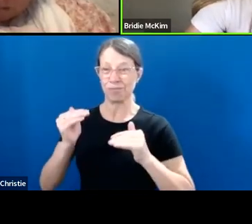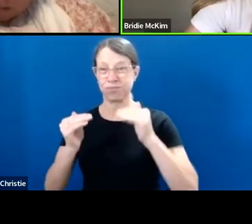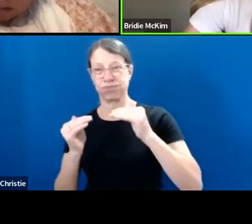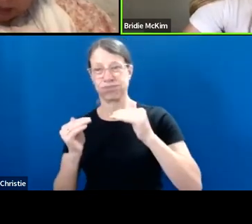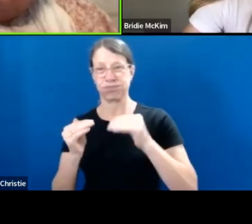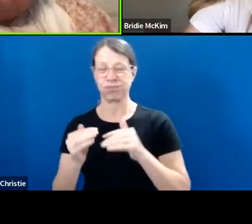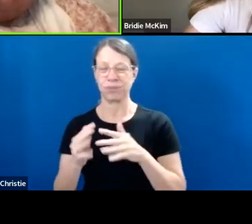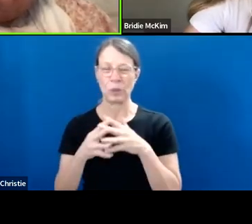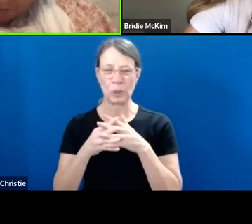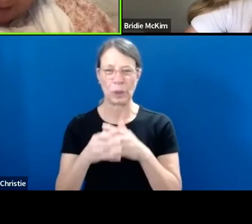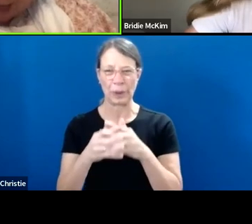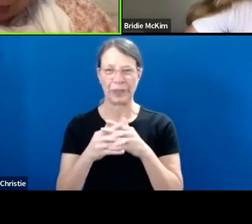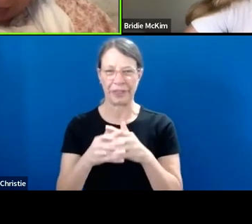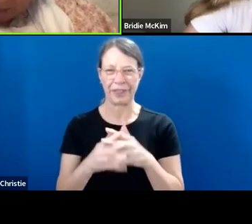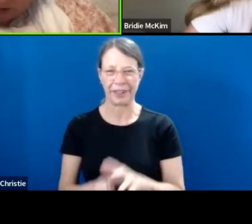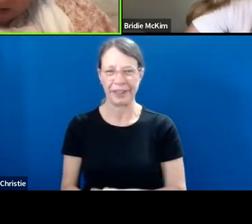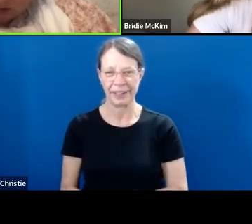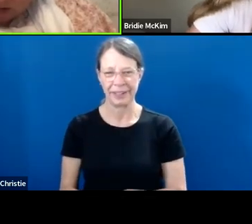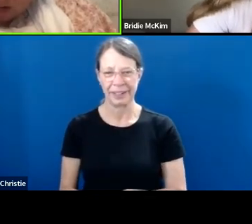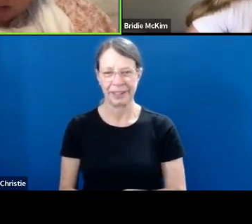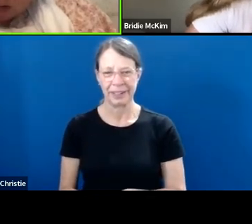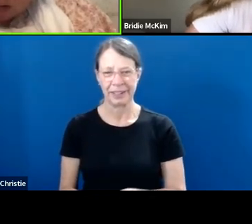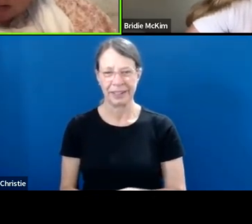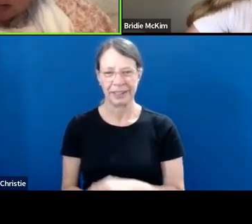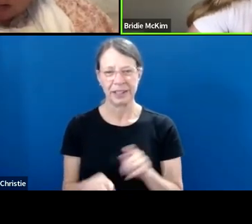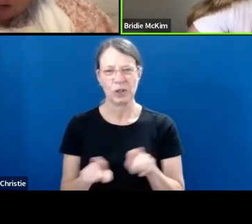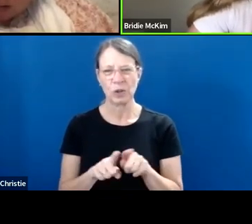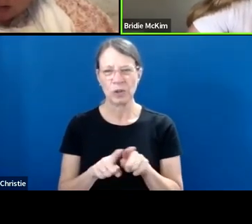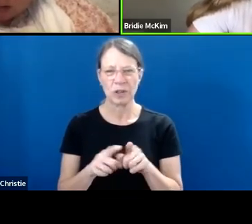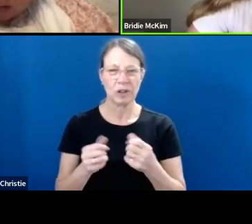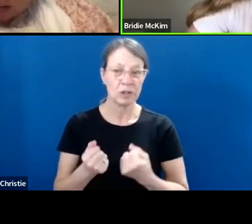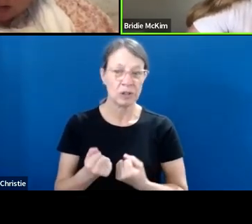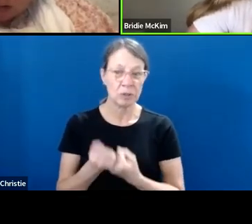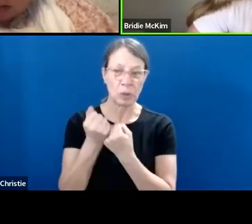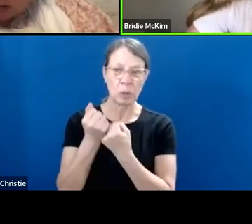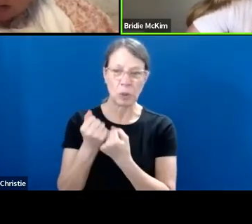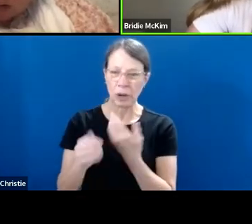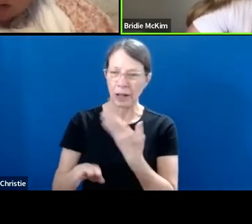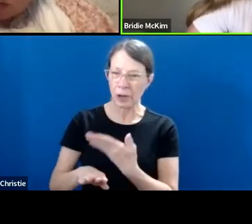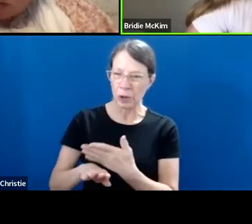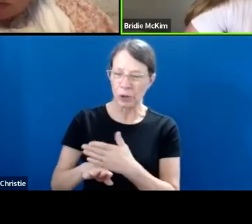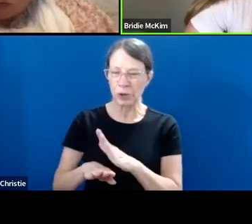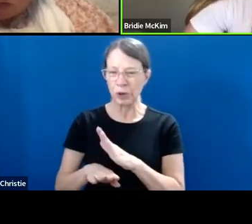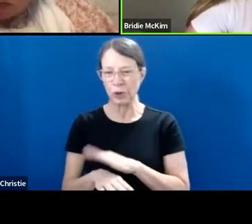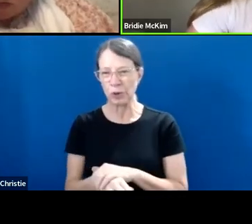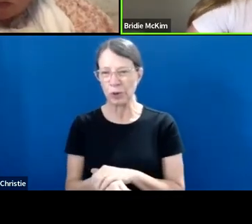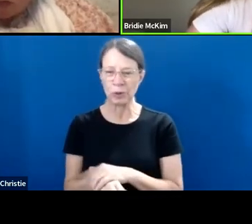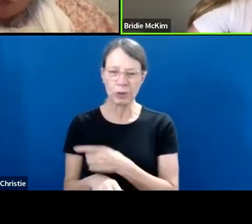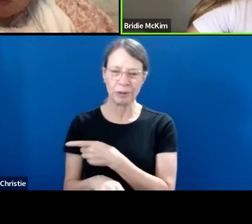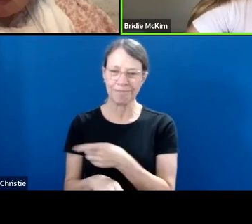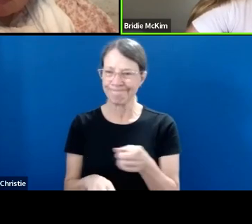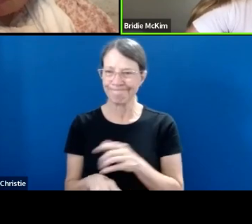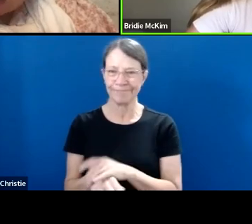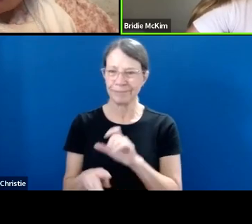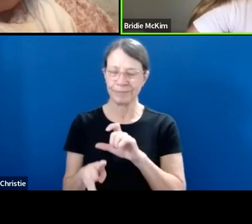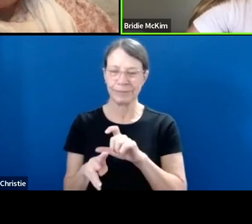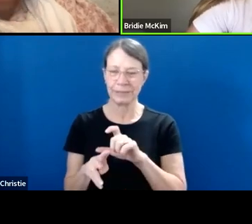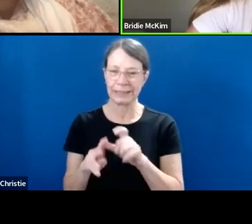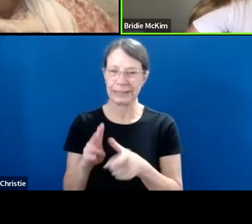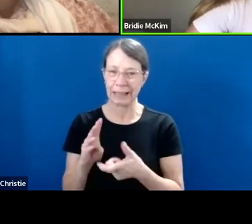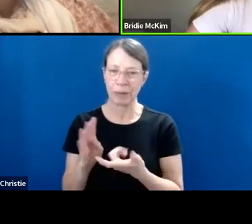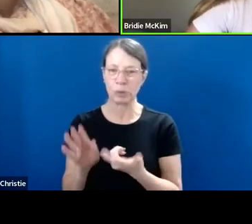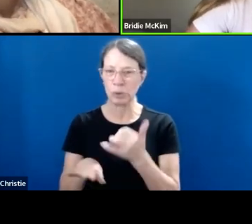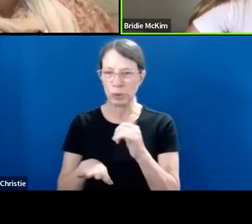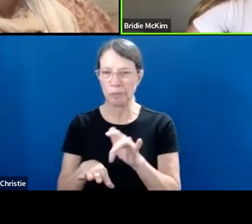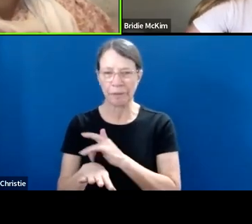thing. Yeah. And supporting up and coming, you know, disabled and diverse artists. Like, we